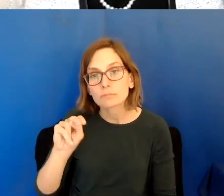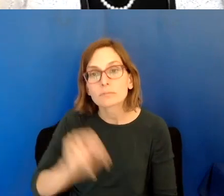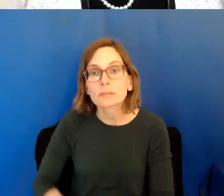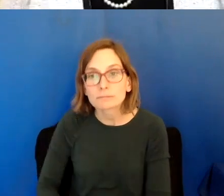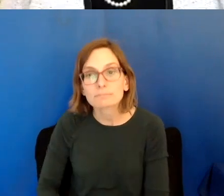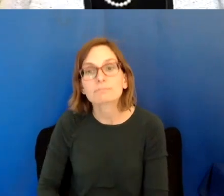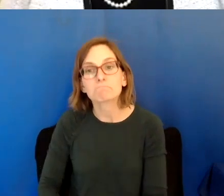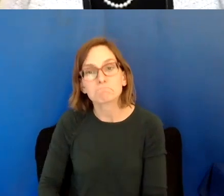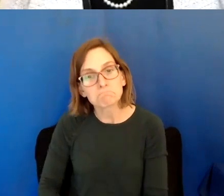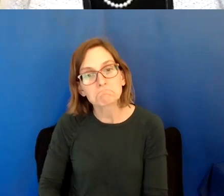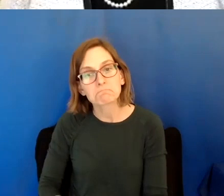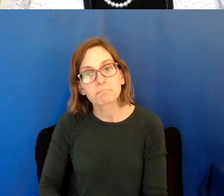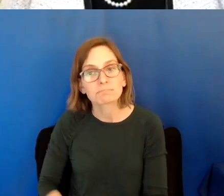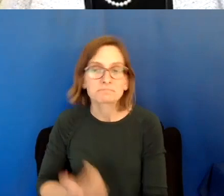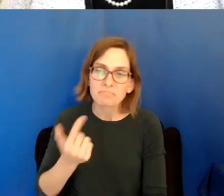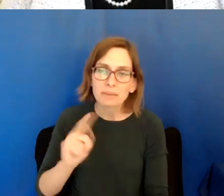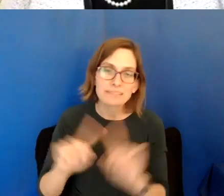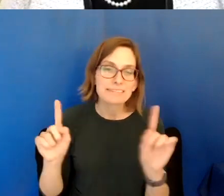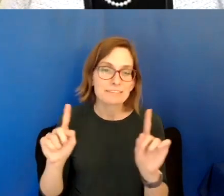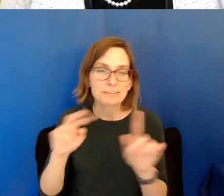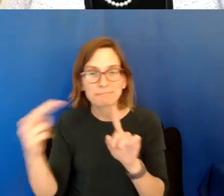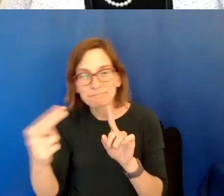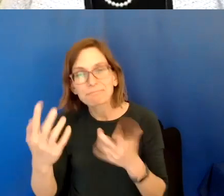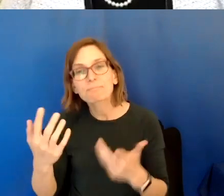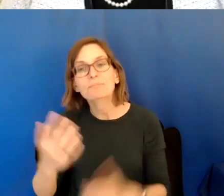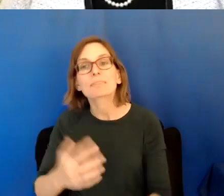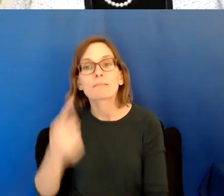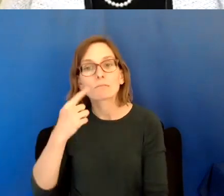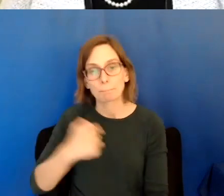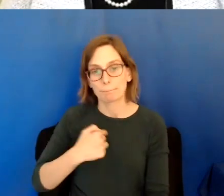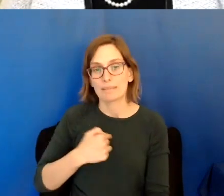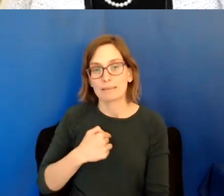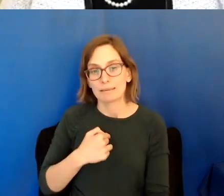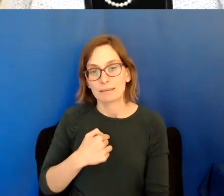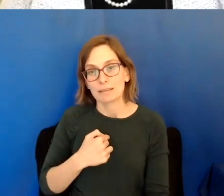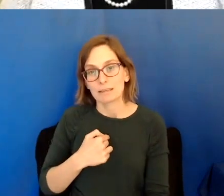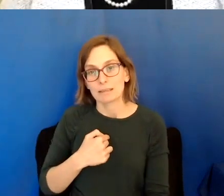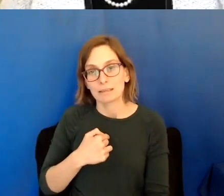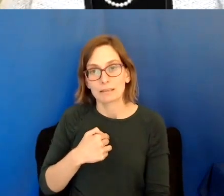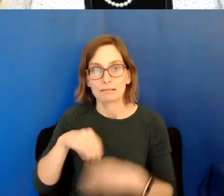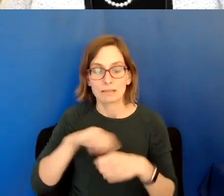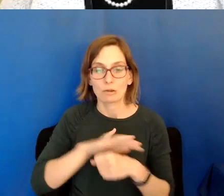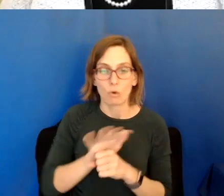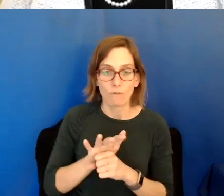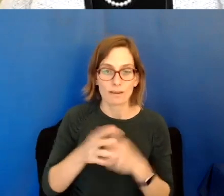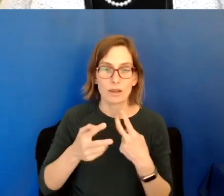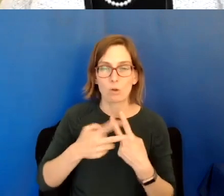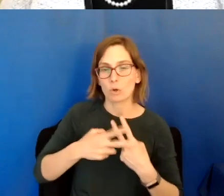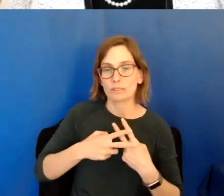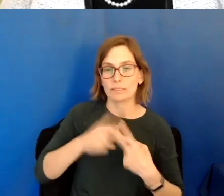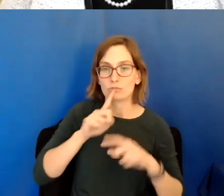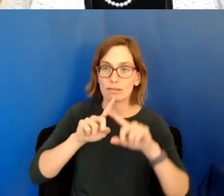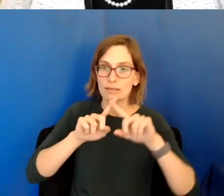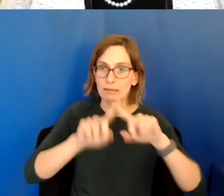I'm gonna give a different answer. I think for me, particularly being in COVID and quarantine, like I've really leaned on folks